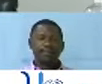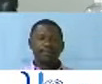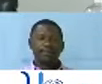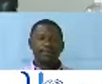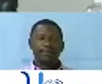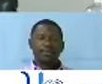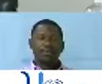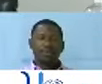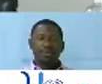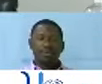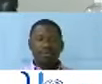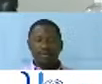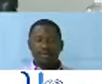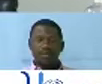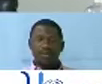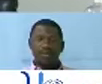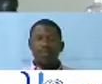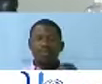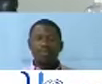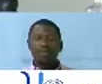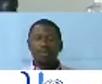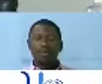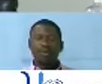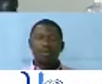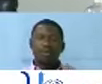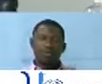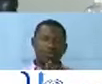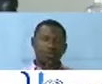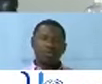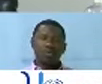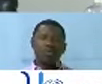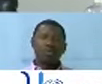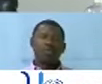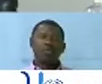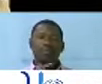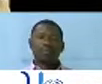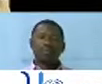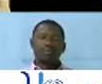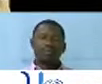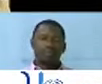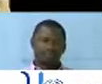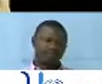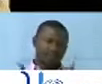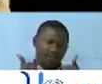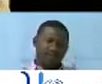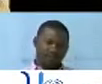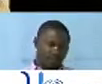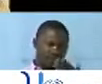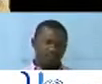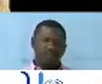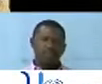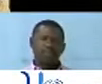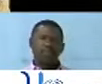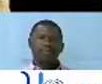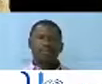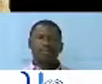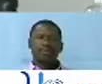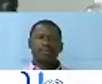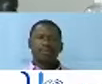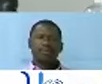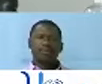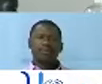We'll just want to finish up with this point, then go on a break. Fine, you may proceed then. Thank you very much. Yeah, thank